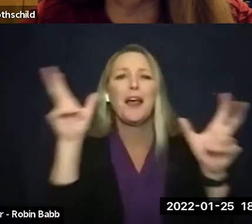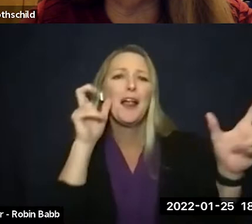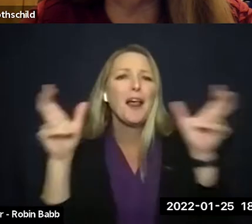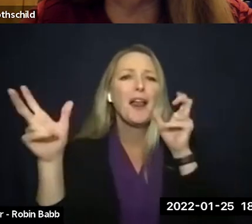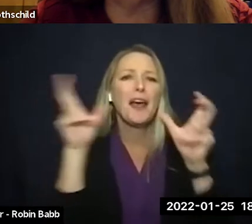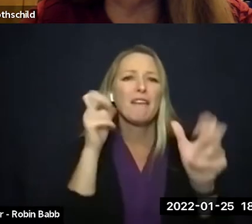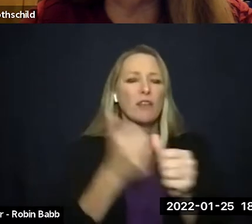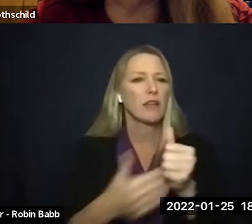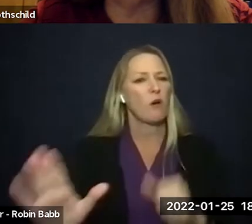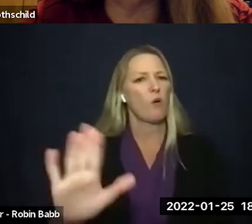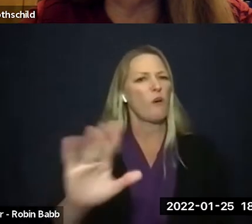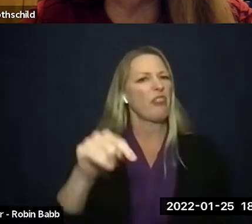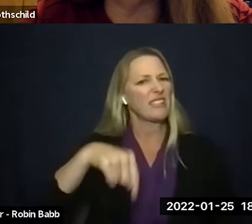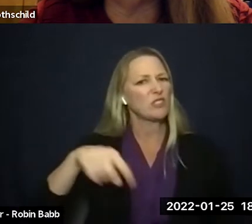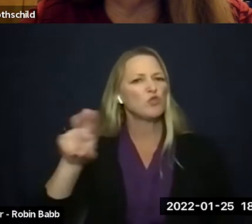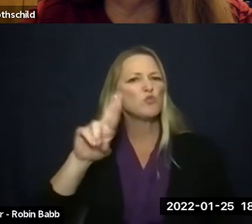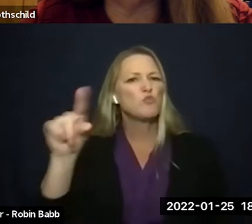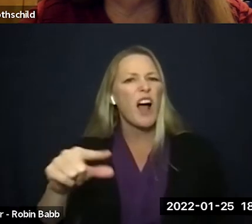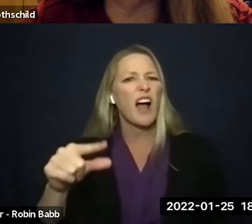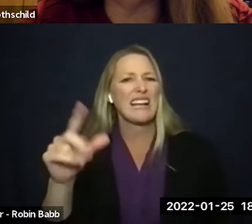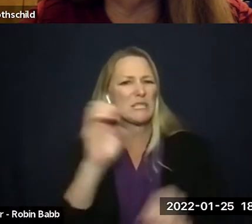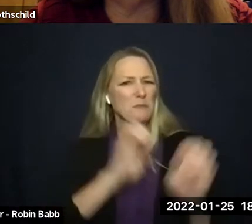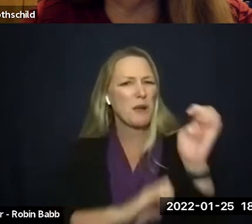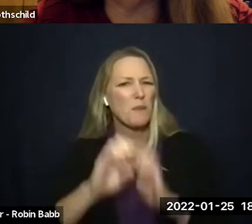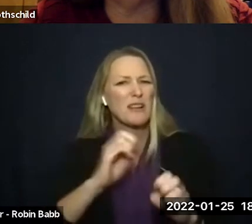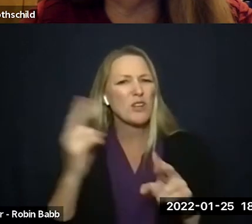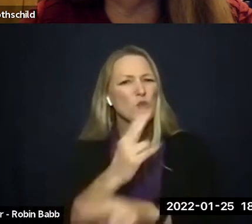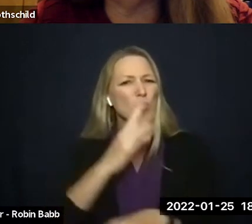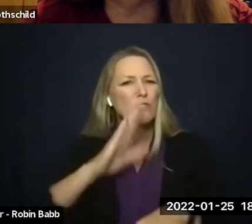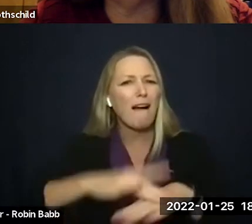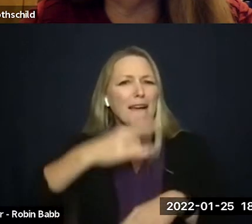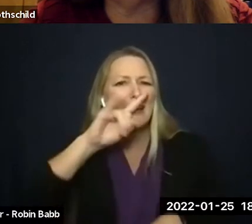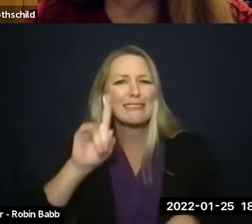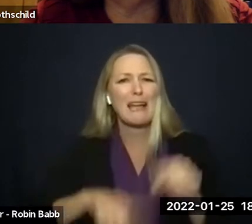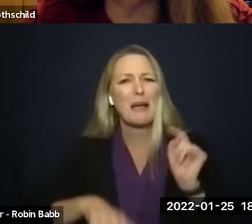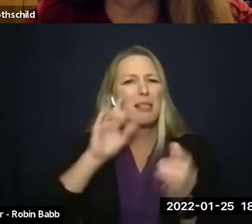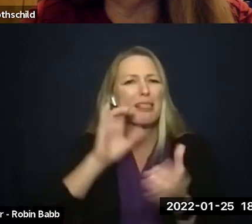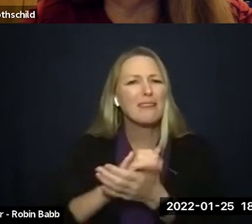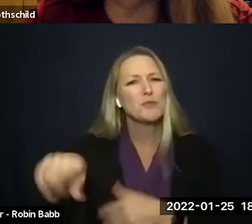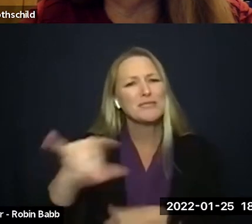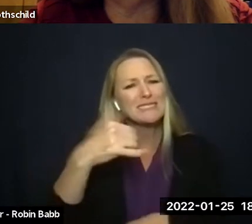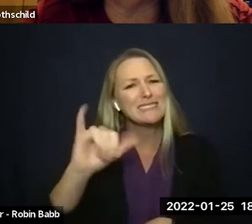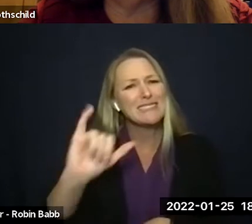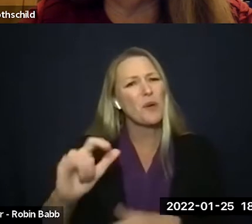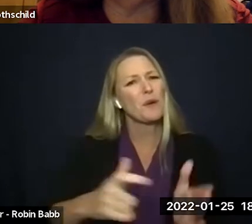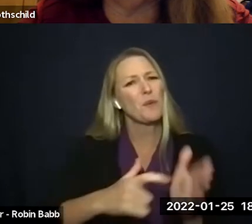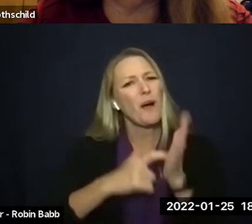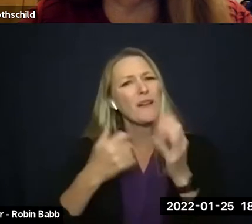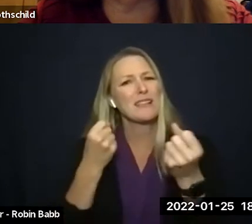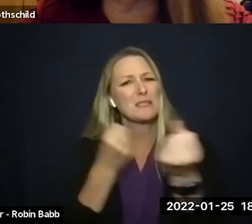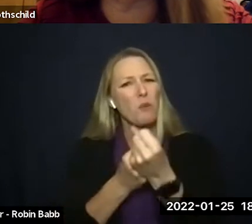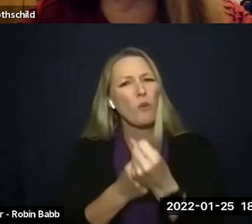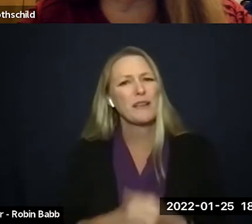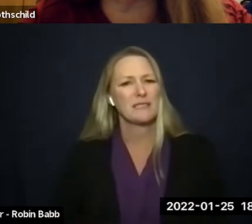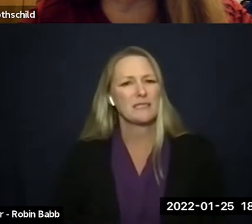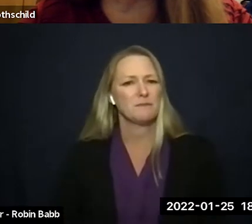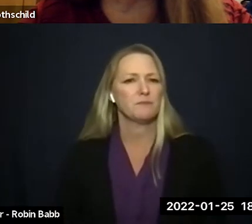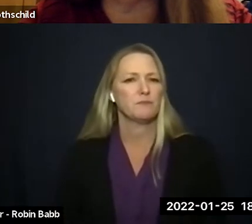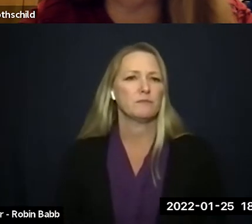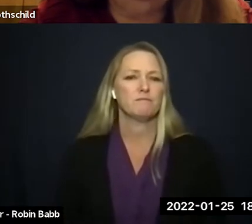drug being used on kids and it's unconscionable that you are still mandating it and supporting it